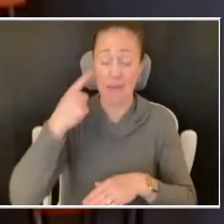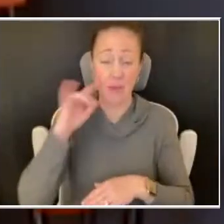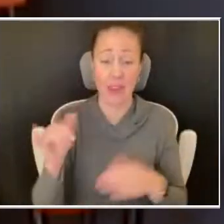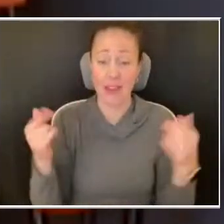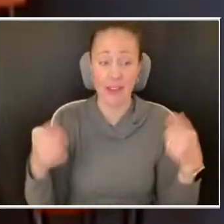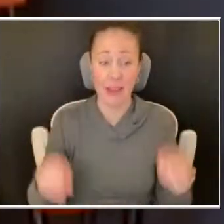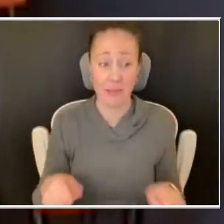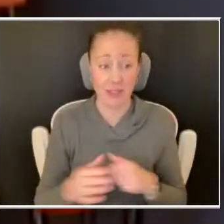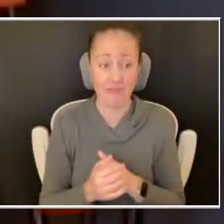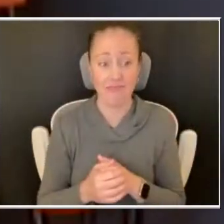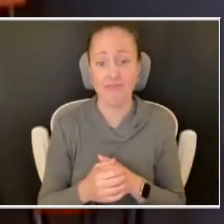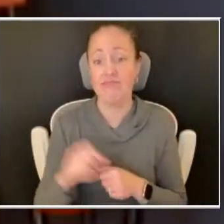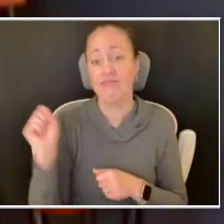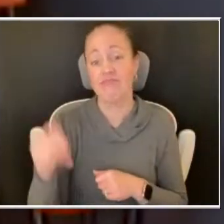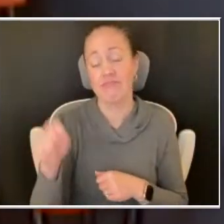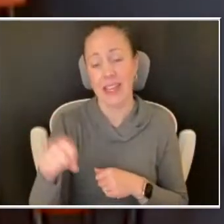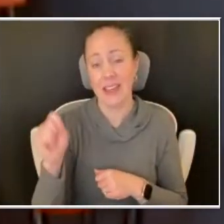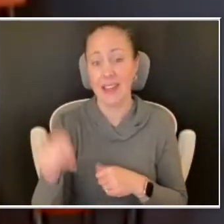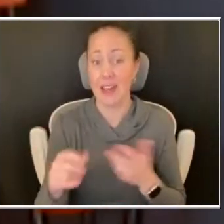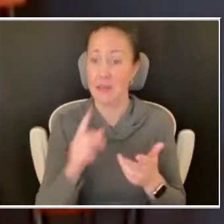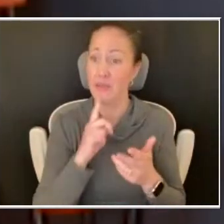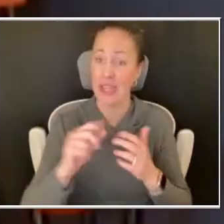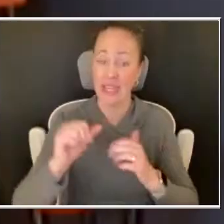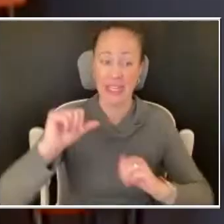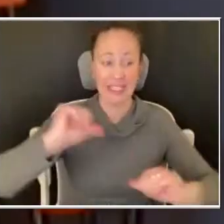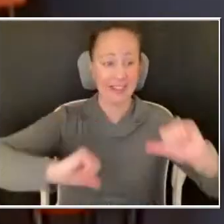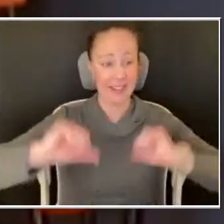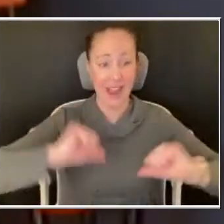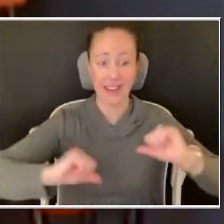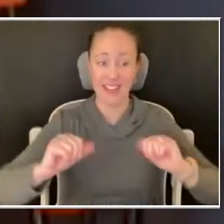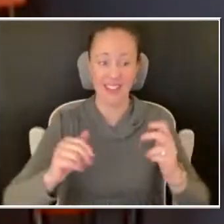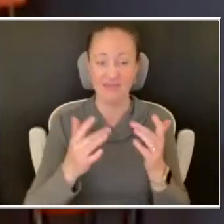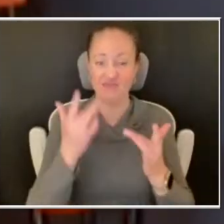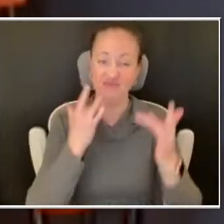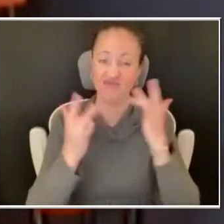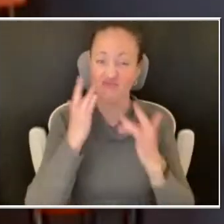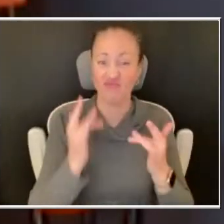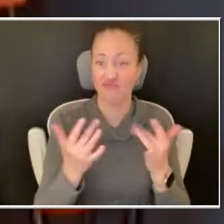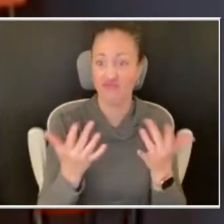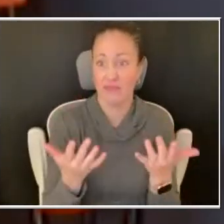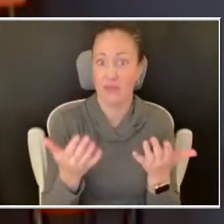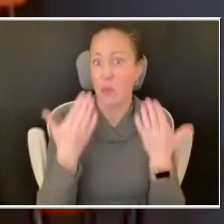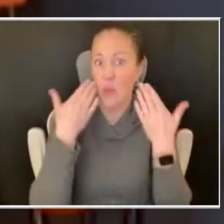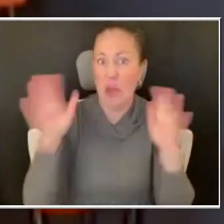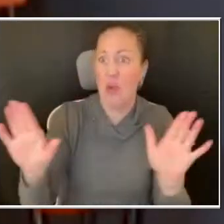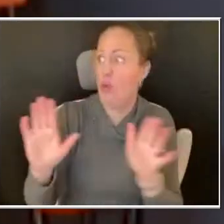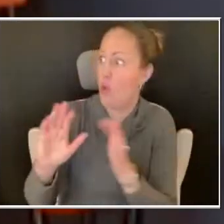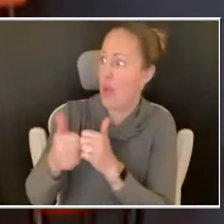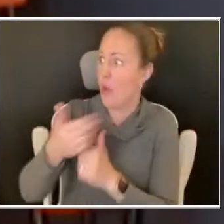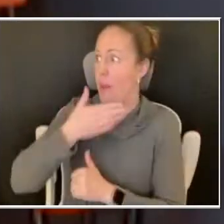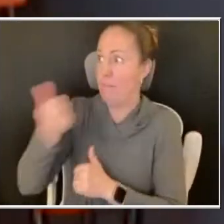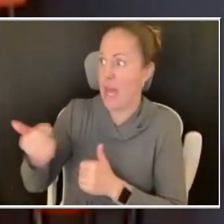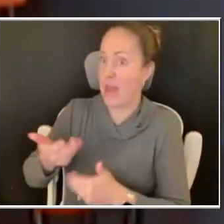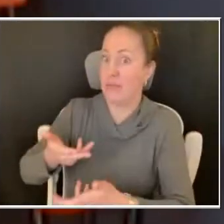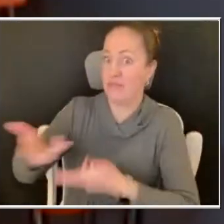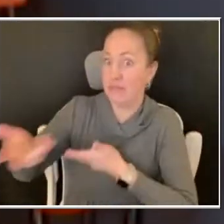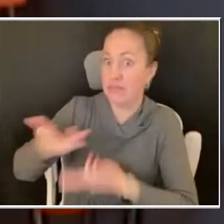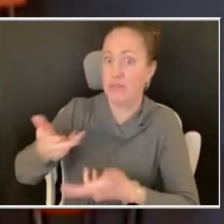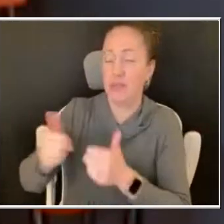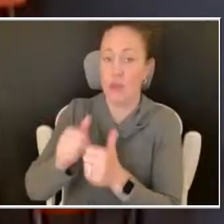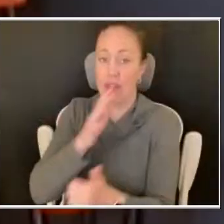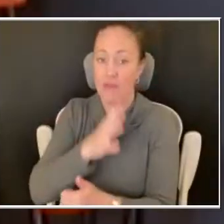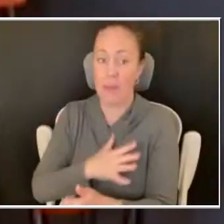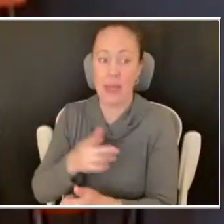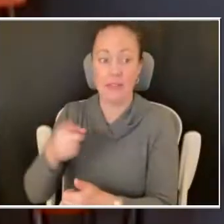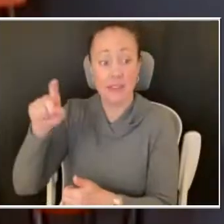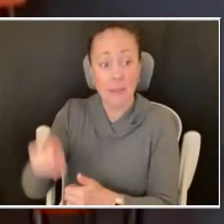Yeah, it's just the science has been lacking. We don't know how to do best by females. And so in order to do right by them, we have